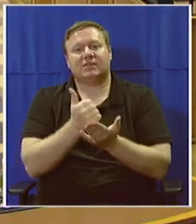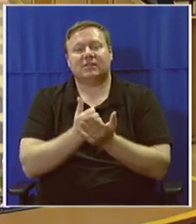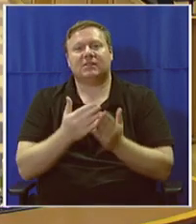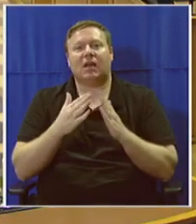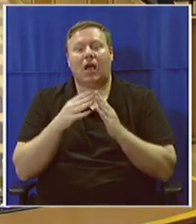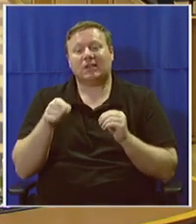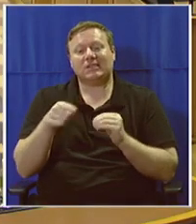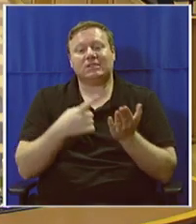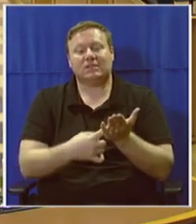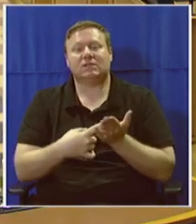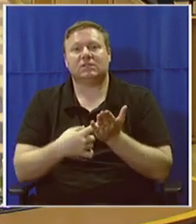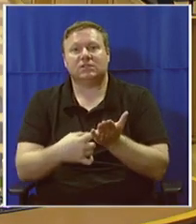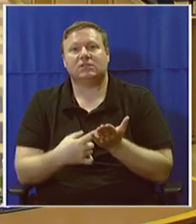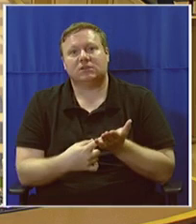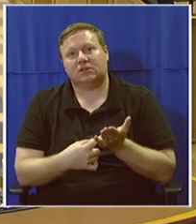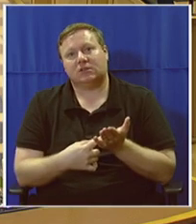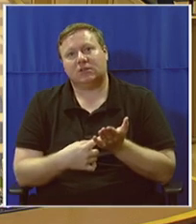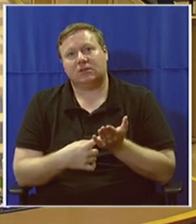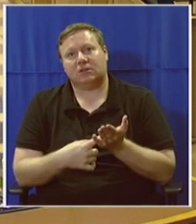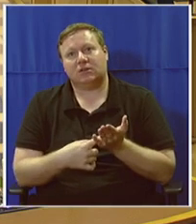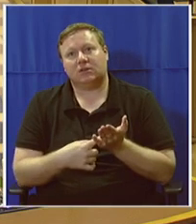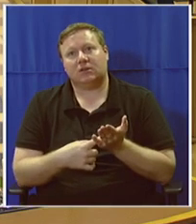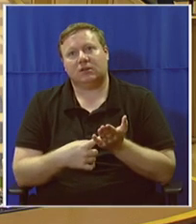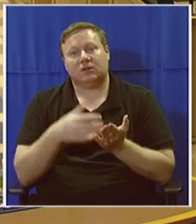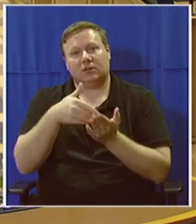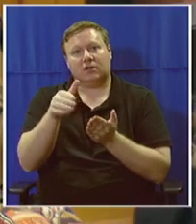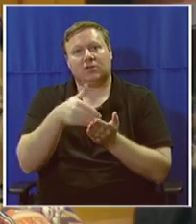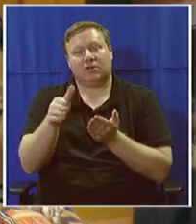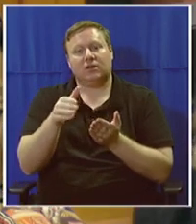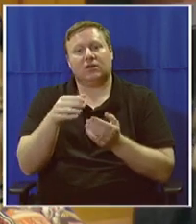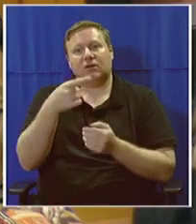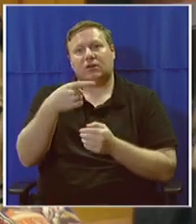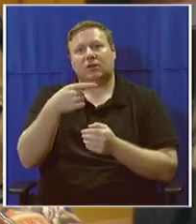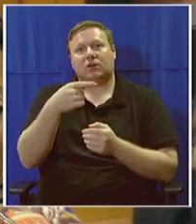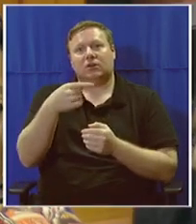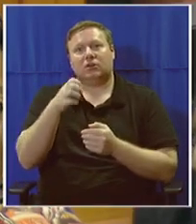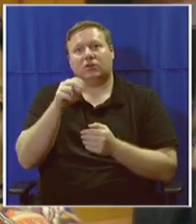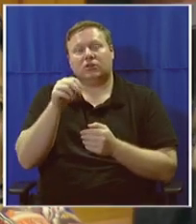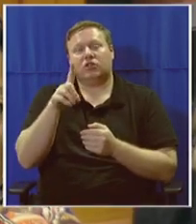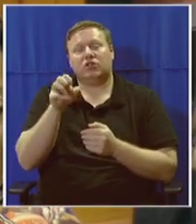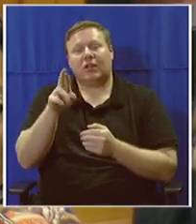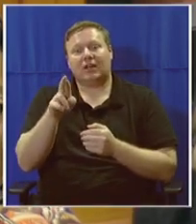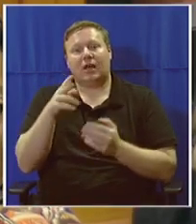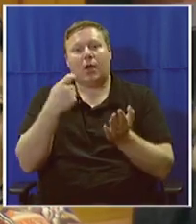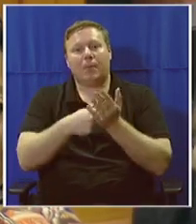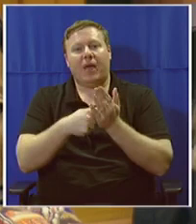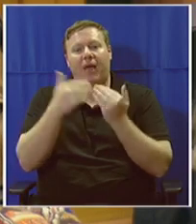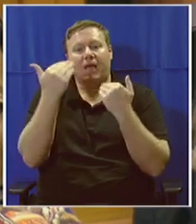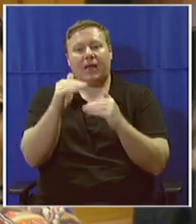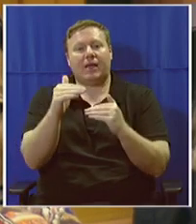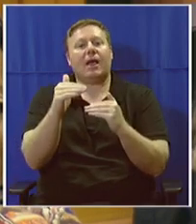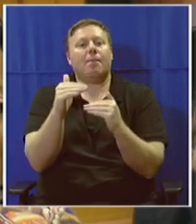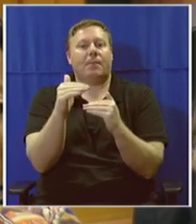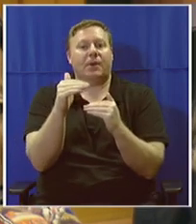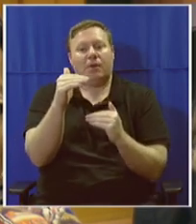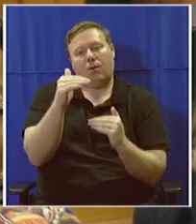House debate the elimination of the gender pay gap between women and men in sports played